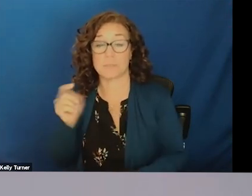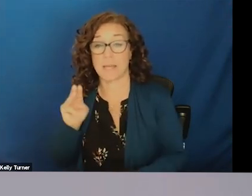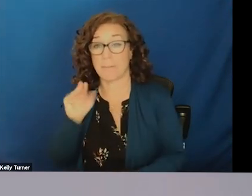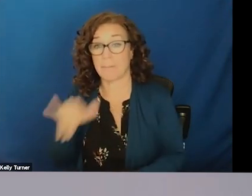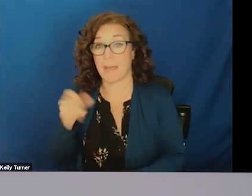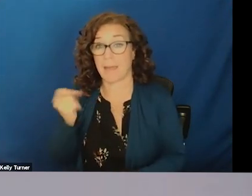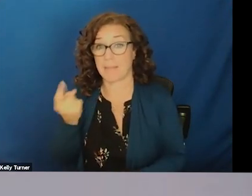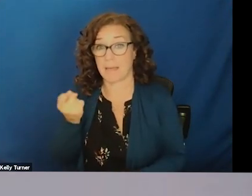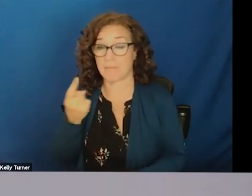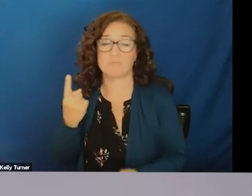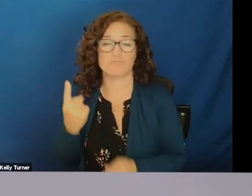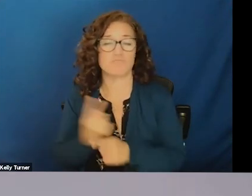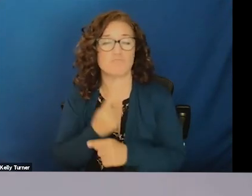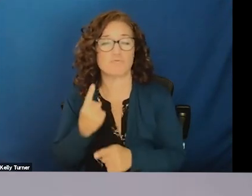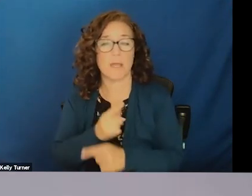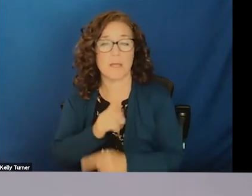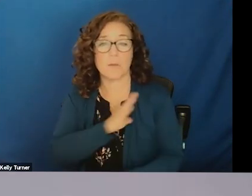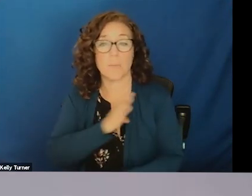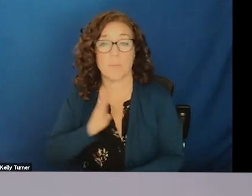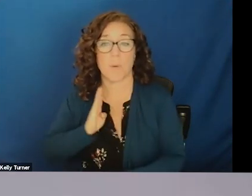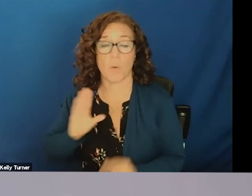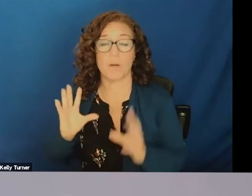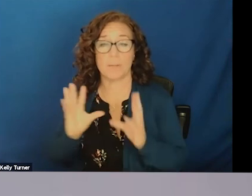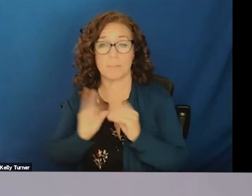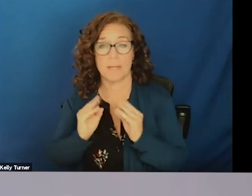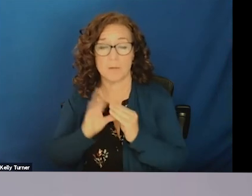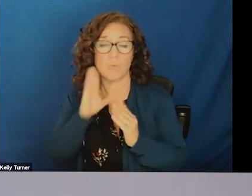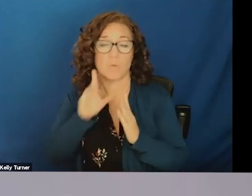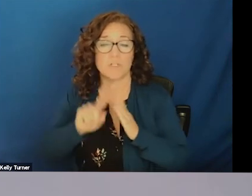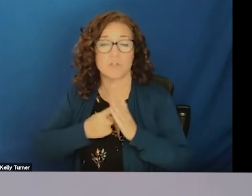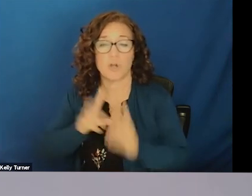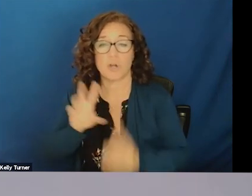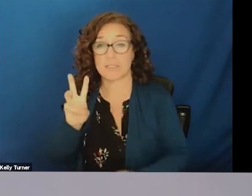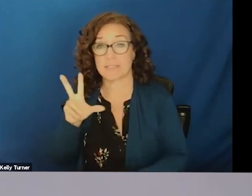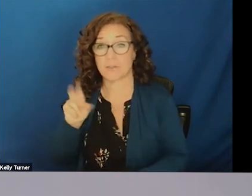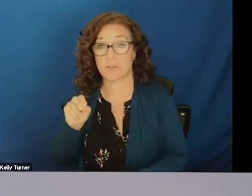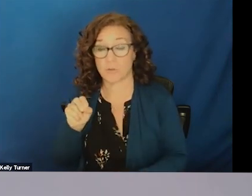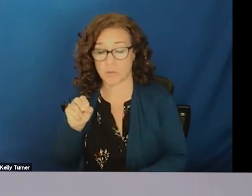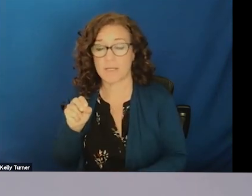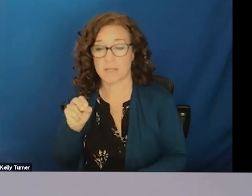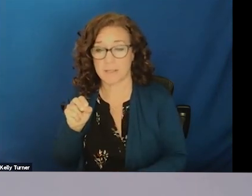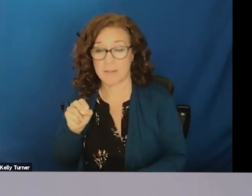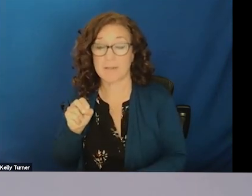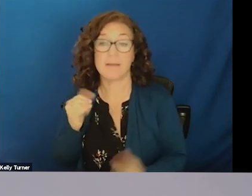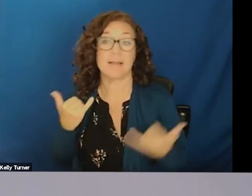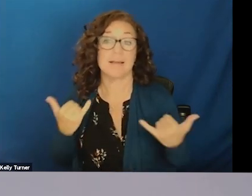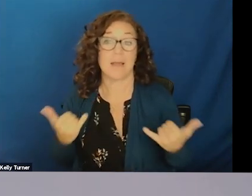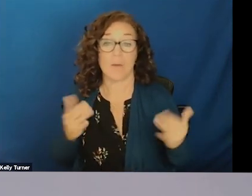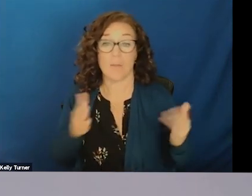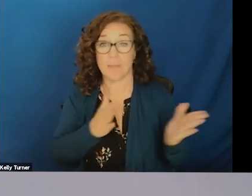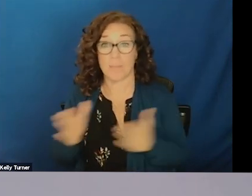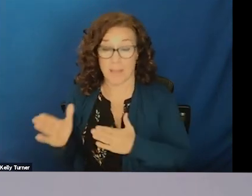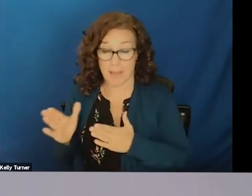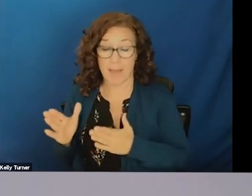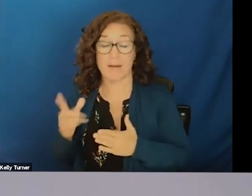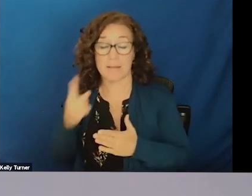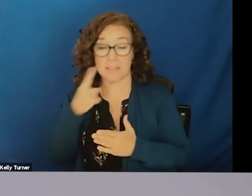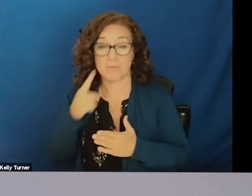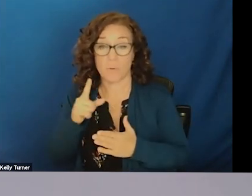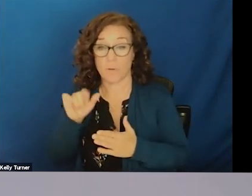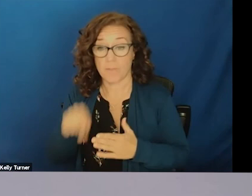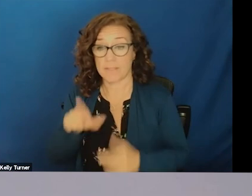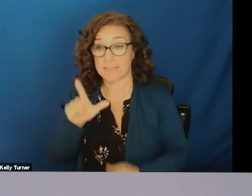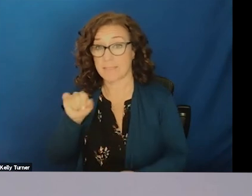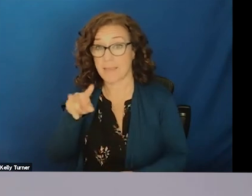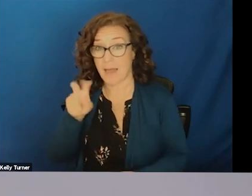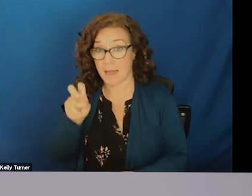regular board meeting for May. We're going to begin at 6:30. And at this time, the plan is for the meeting to be live streamed and